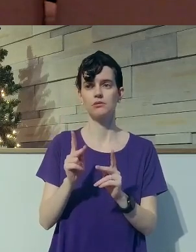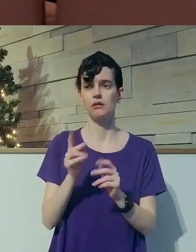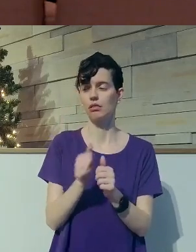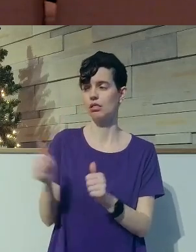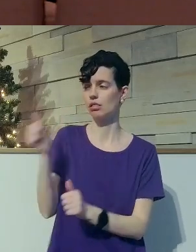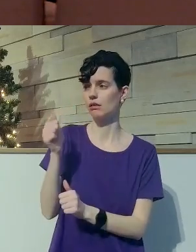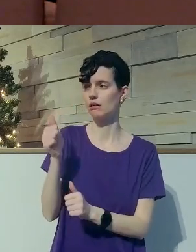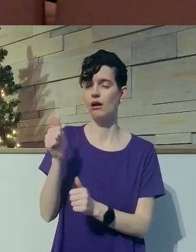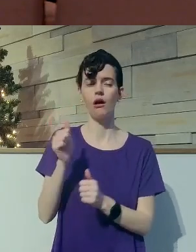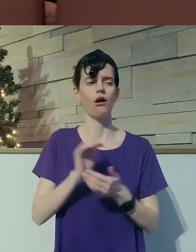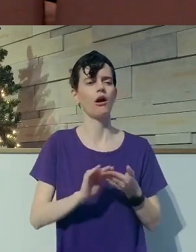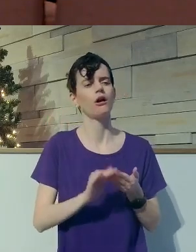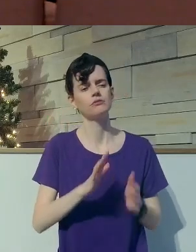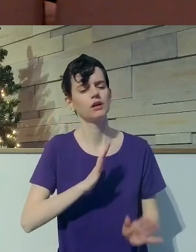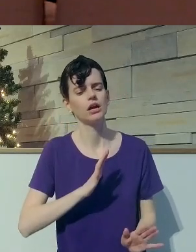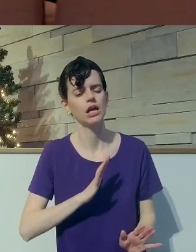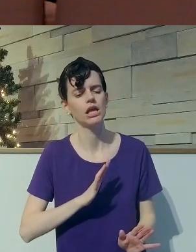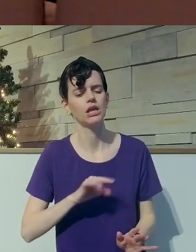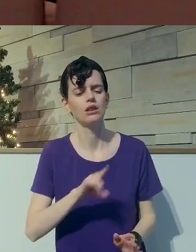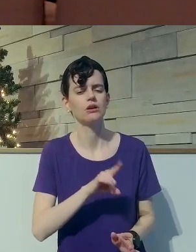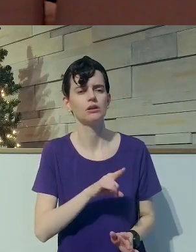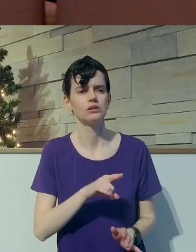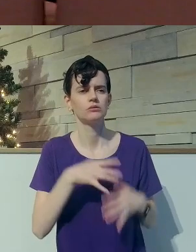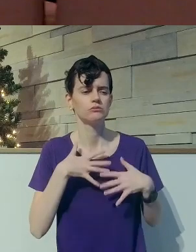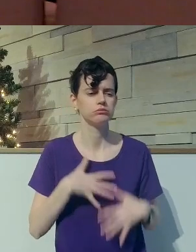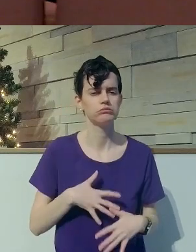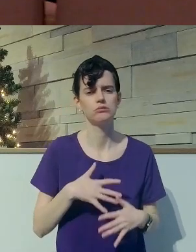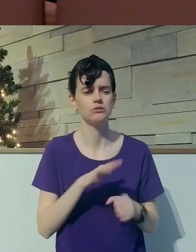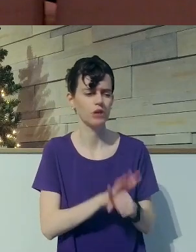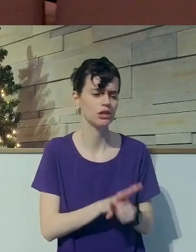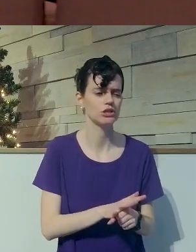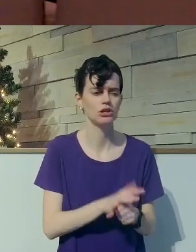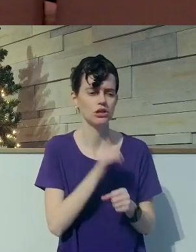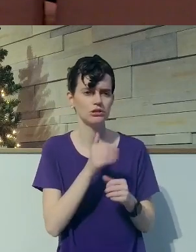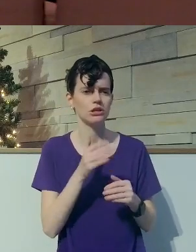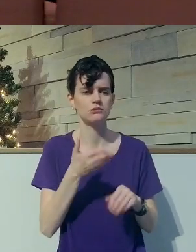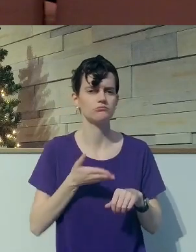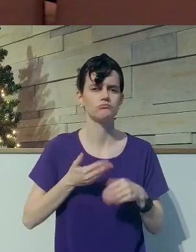above us, we begin to make excuses. Oh, it's okay. They're under such pressure and everything. Just forgive them and move on. That's that